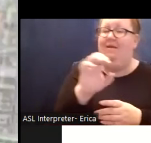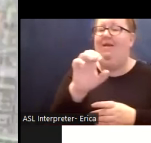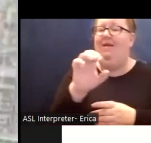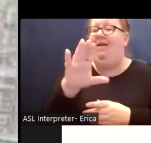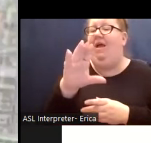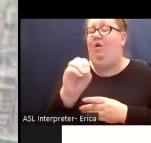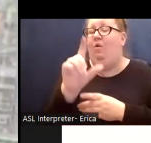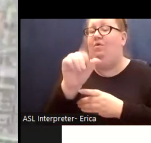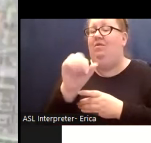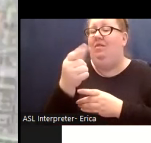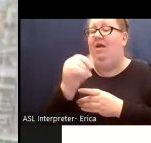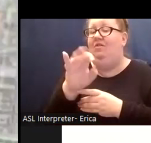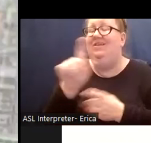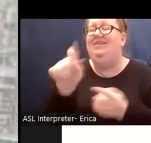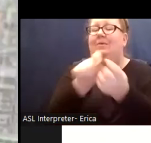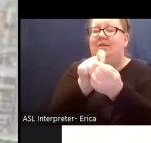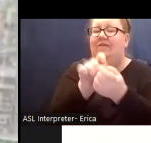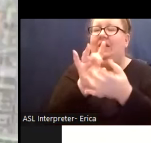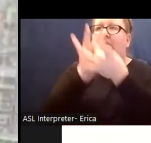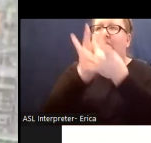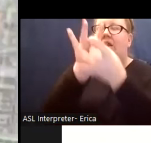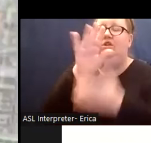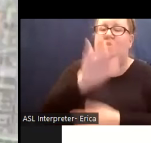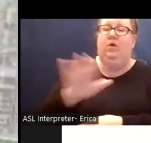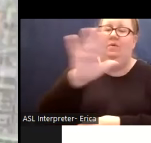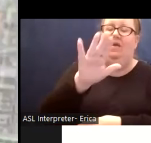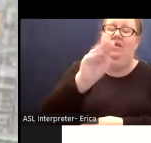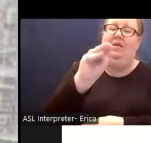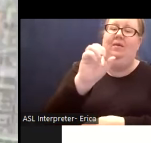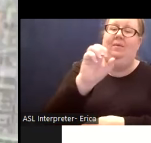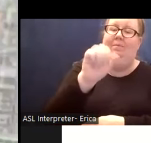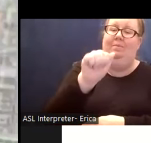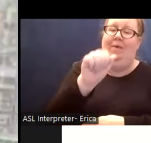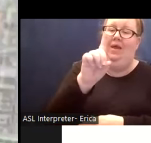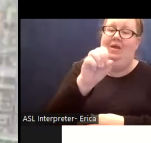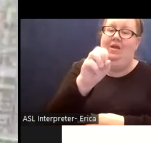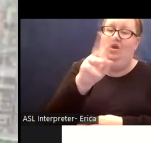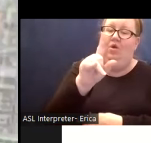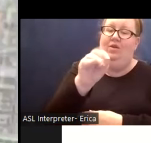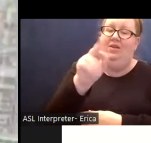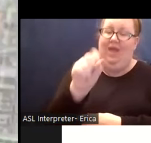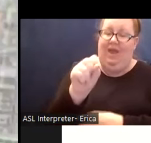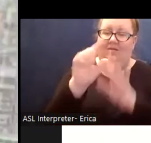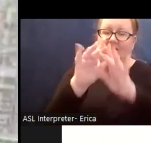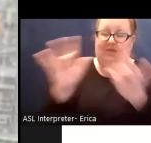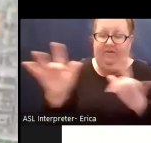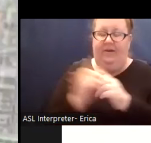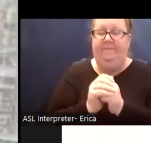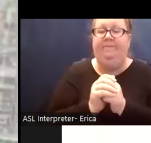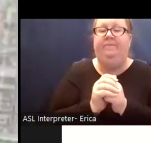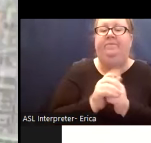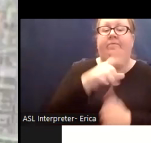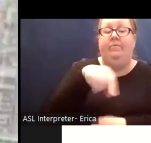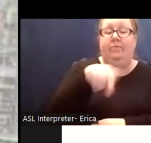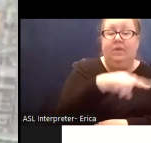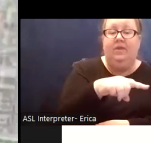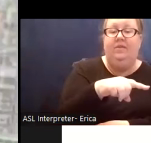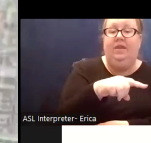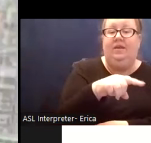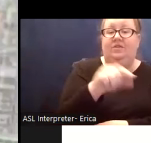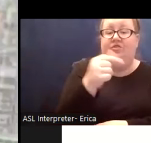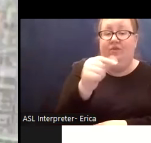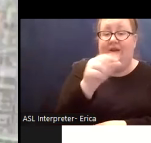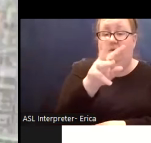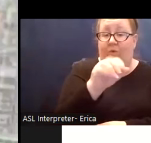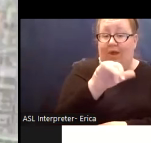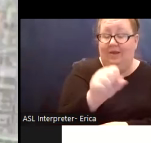into the meadowlands, etc. So to point out the proposed greenways quickly, we